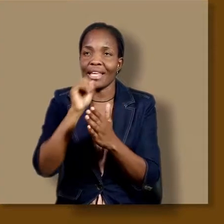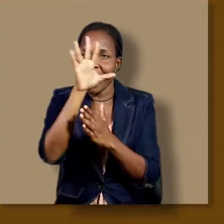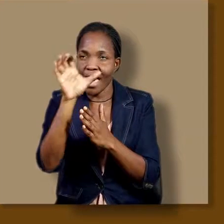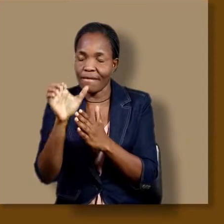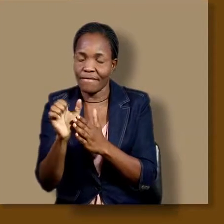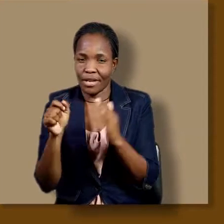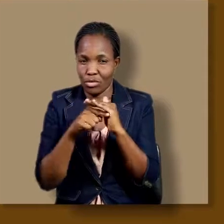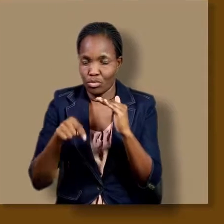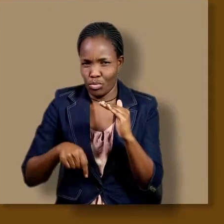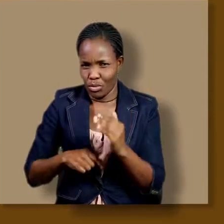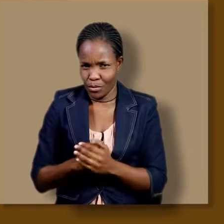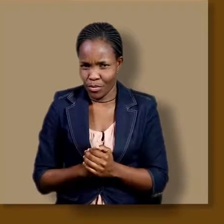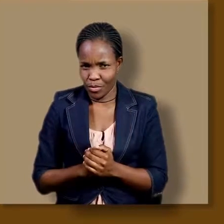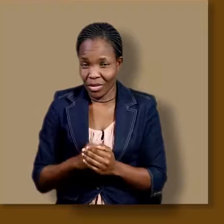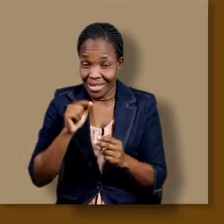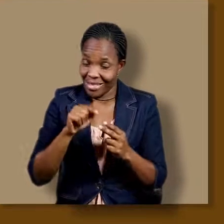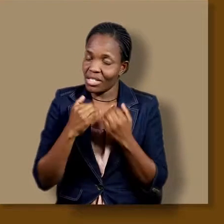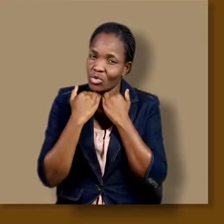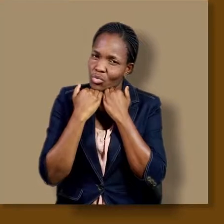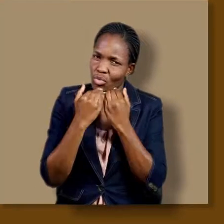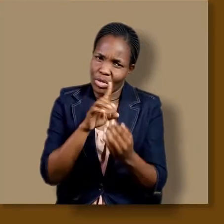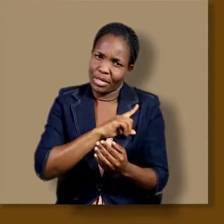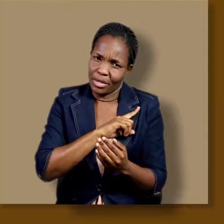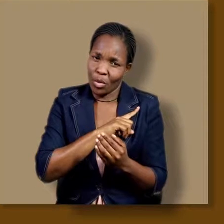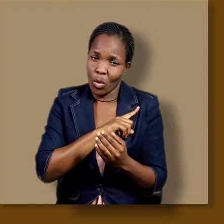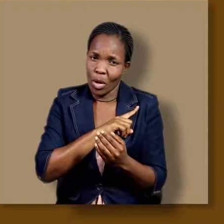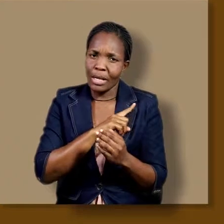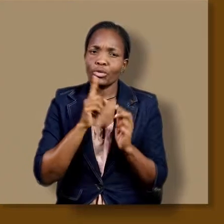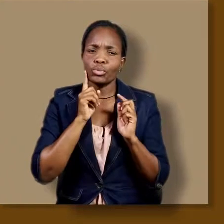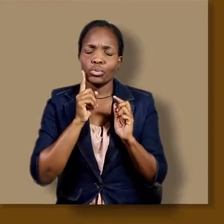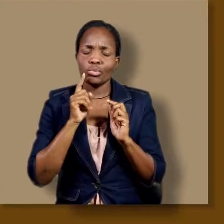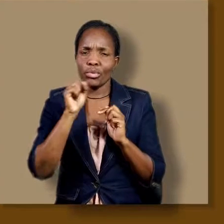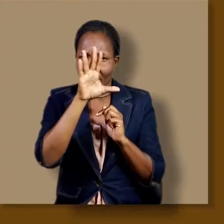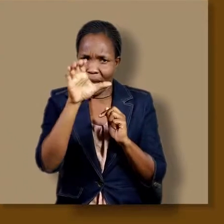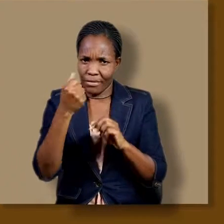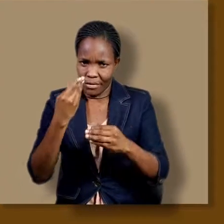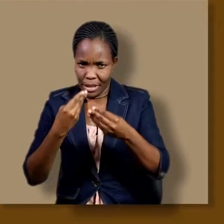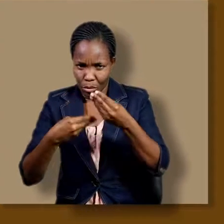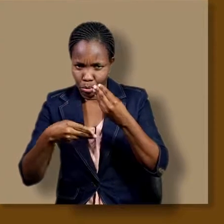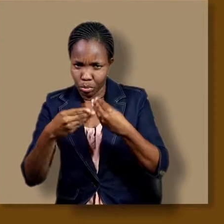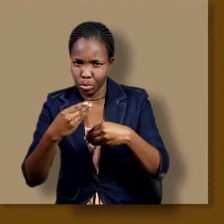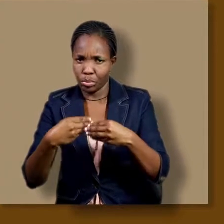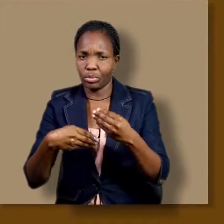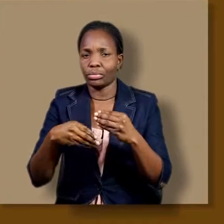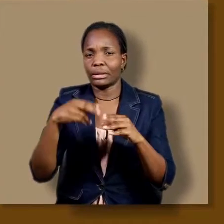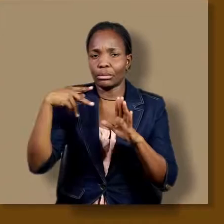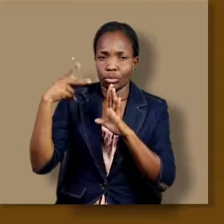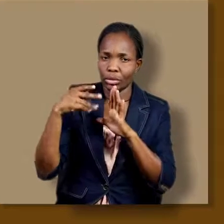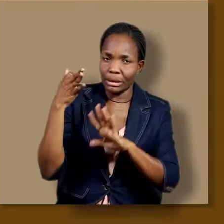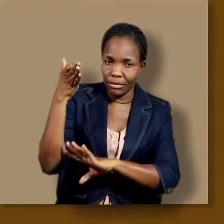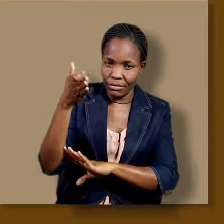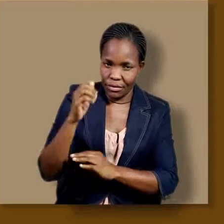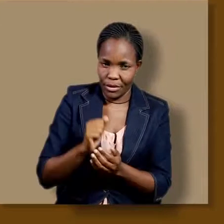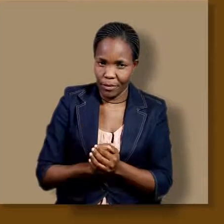continent. This was important in order to secure Africa's long-term economic and political future.